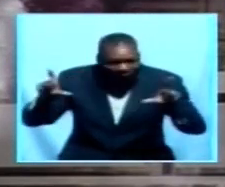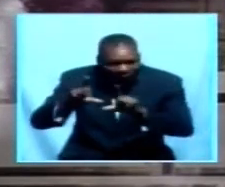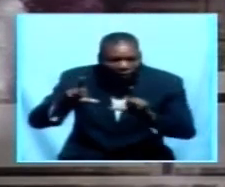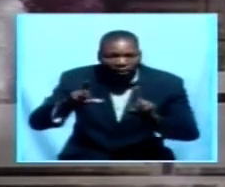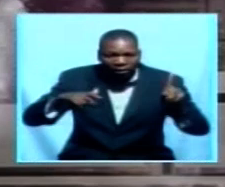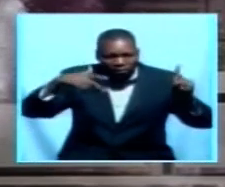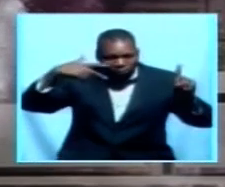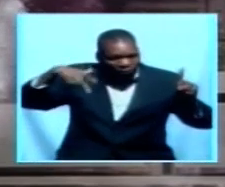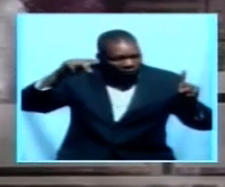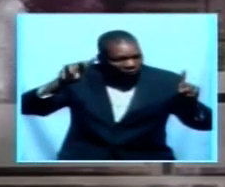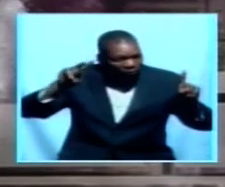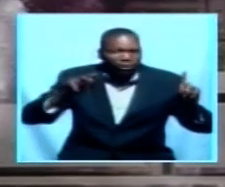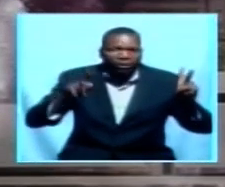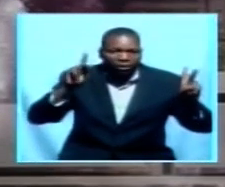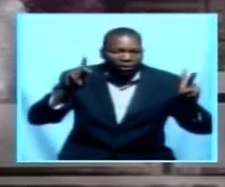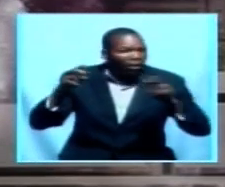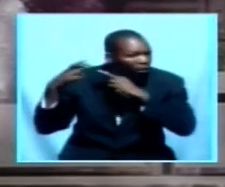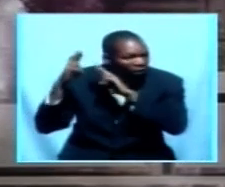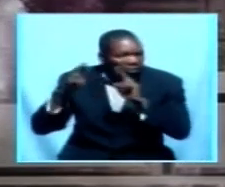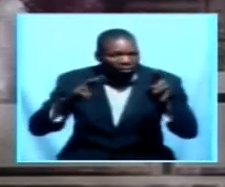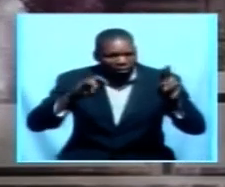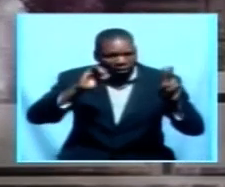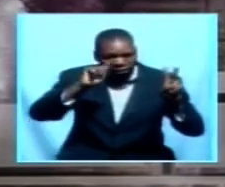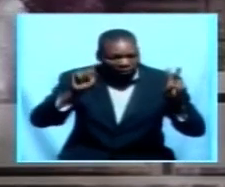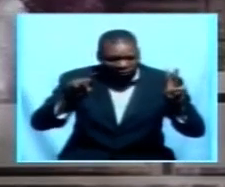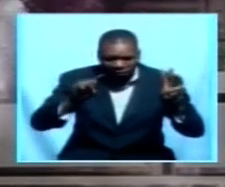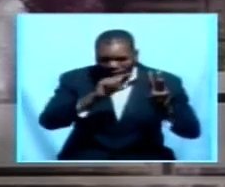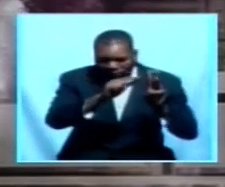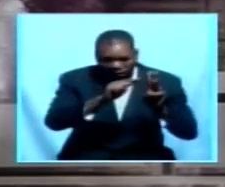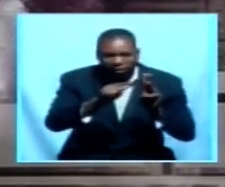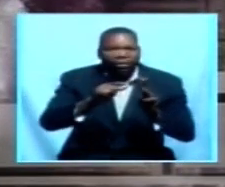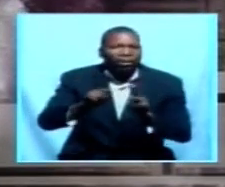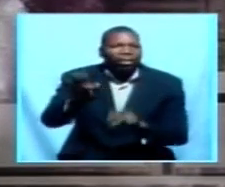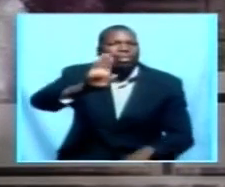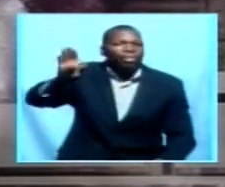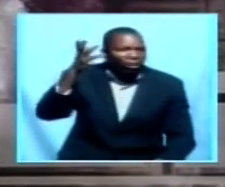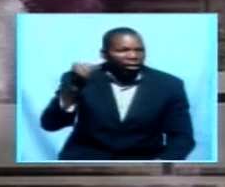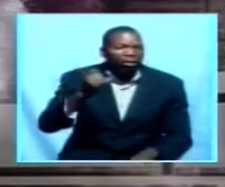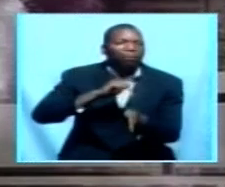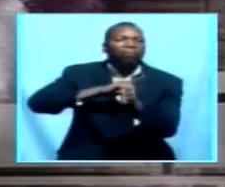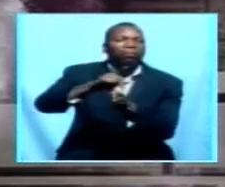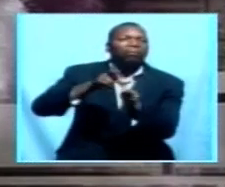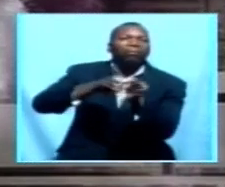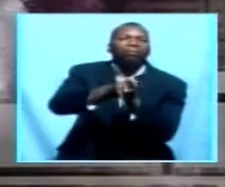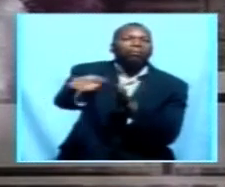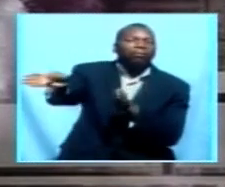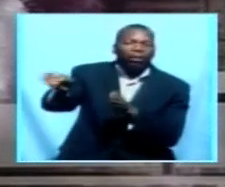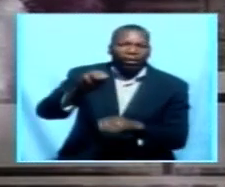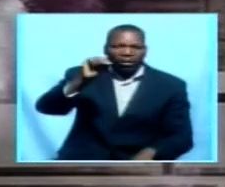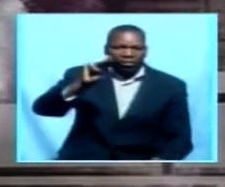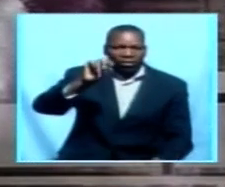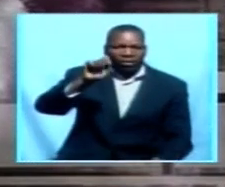TV, Komboni and Iteji radio stations for unprofessional conduct. IBA board chairperson Justin